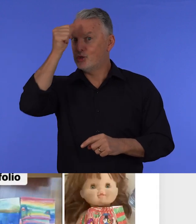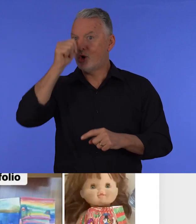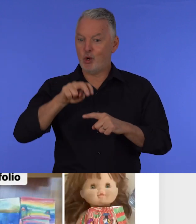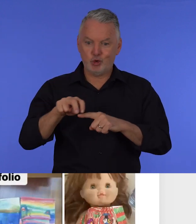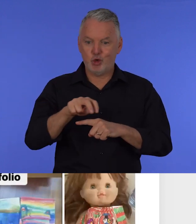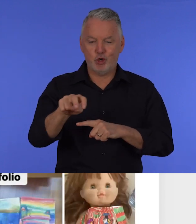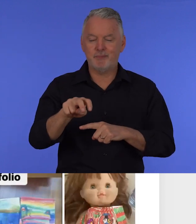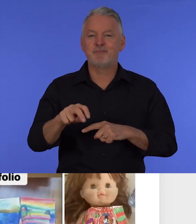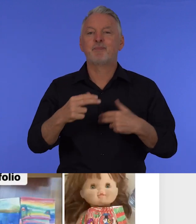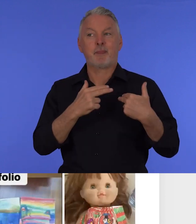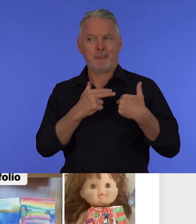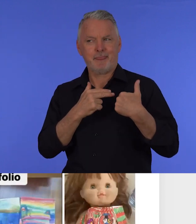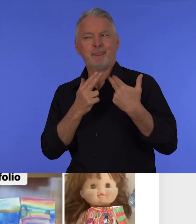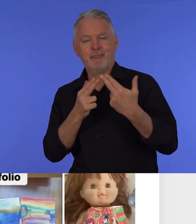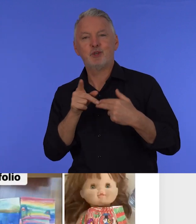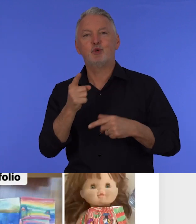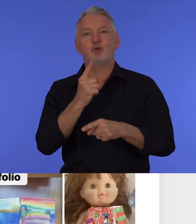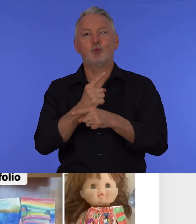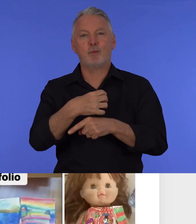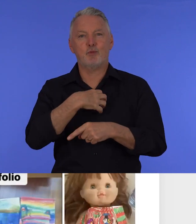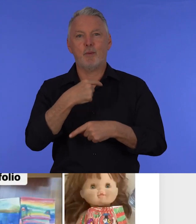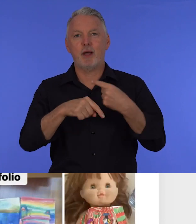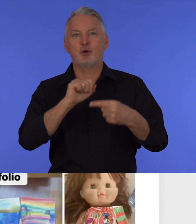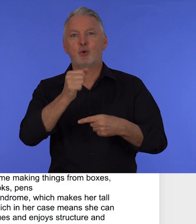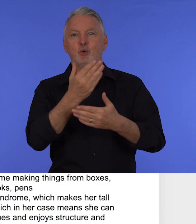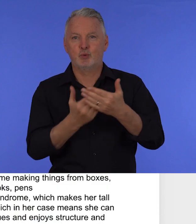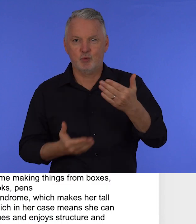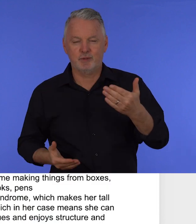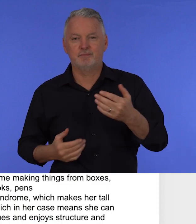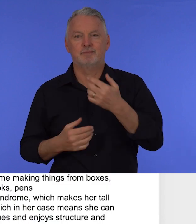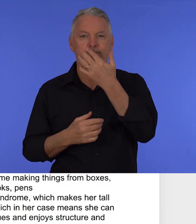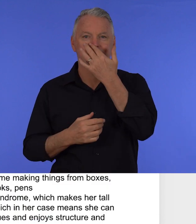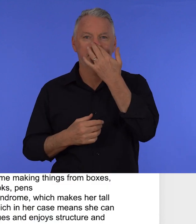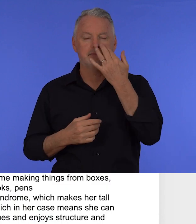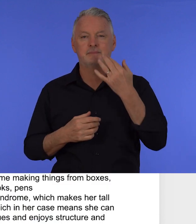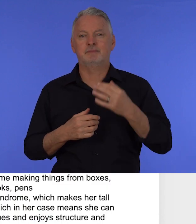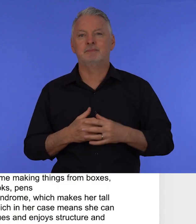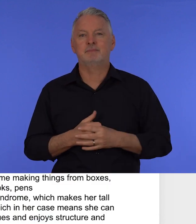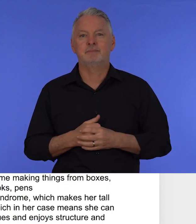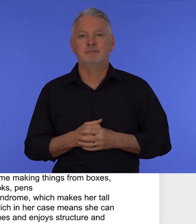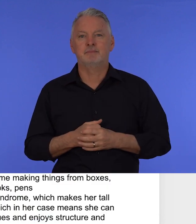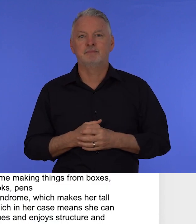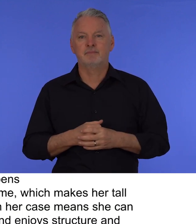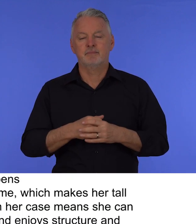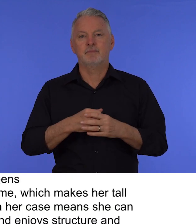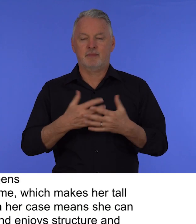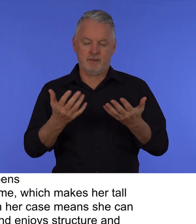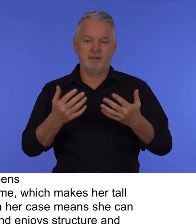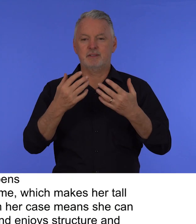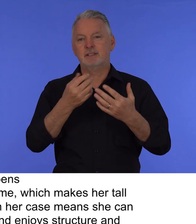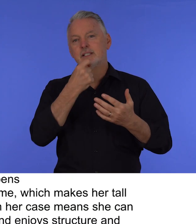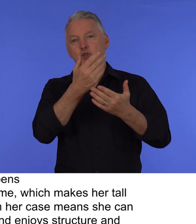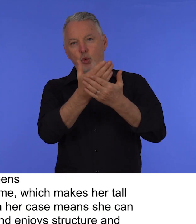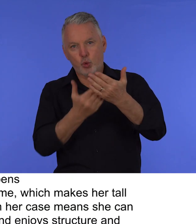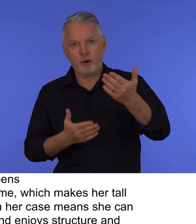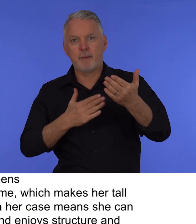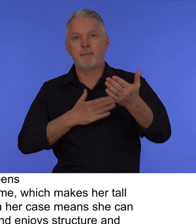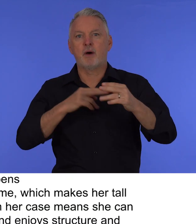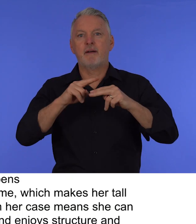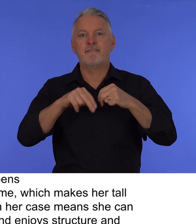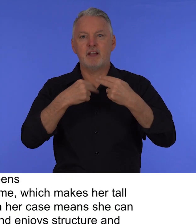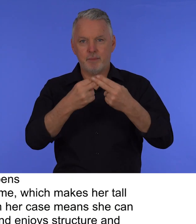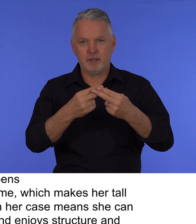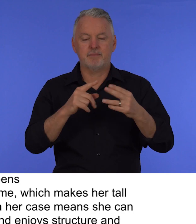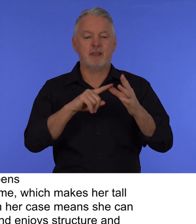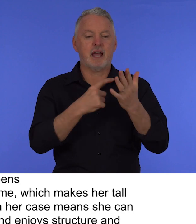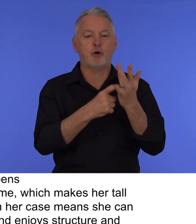incredibly proud. But I do know it's been a journey, so I'll hand it over for you to now share some more. So just a little bit of a